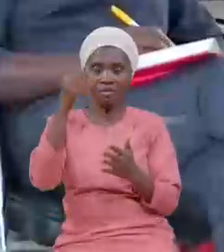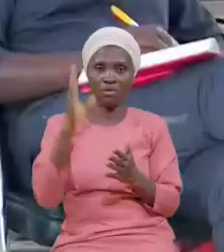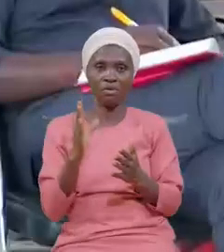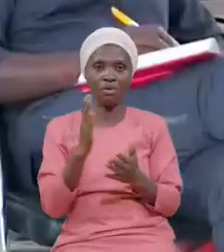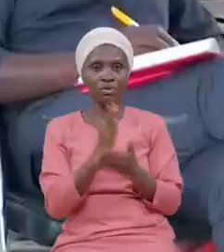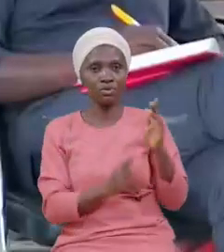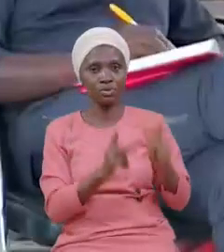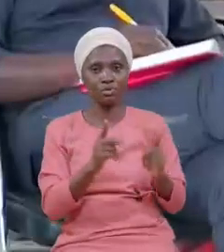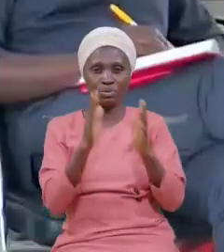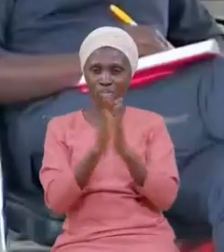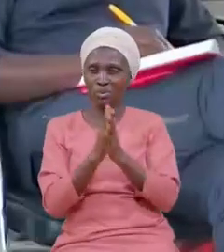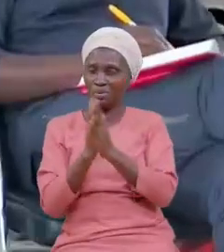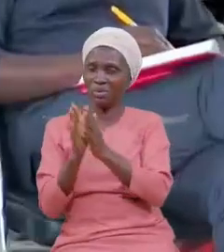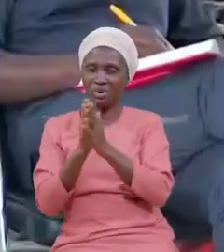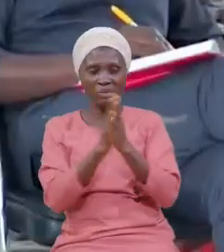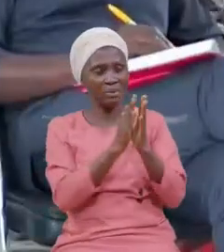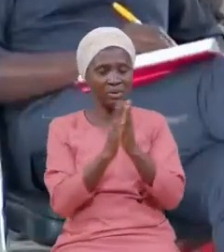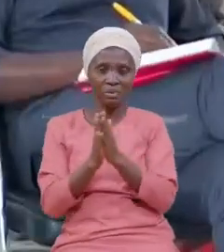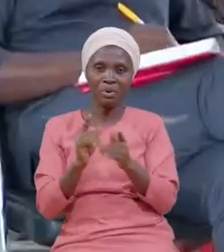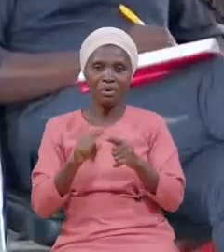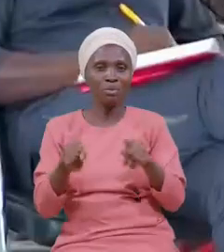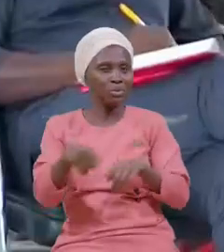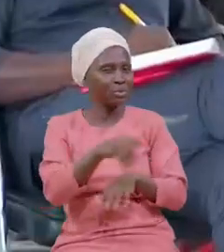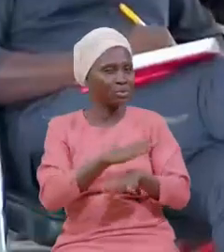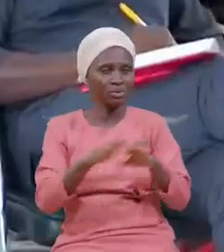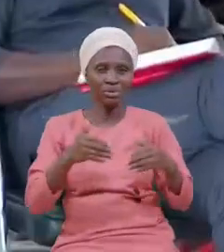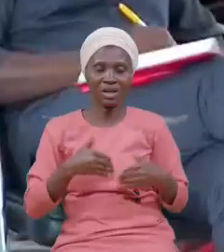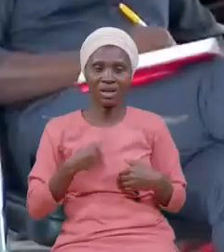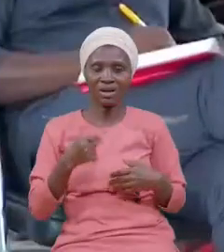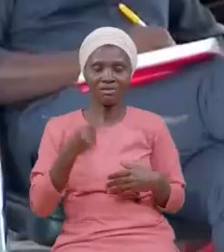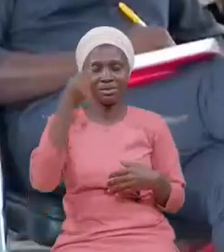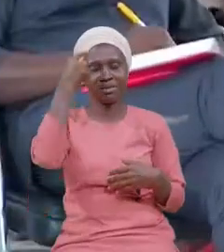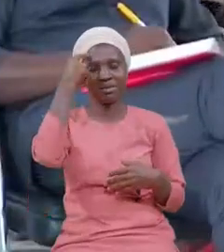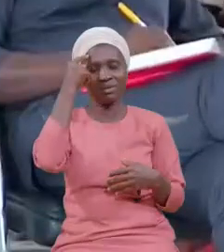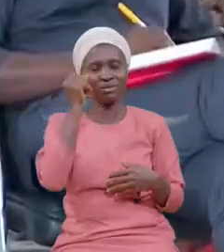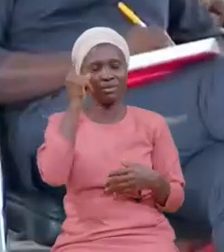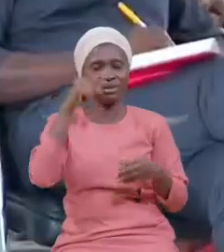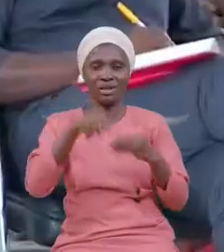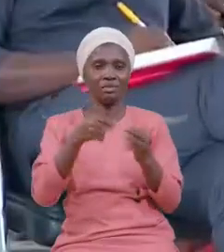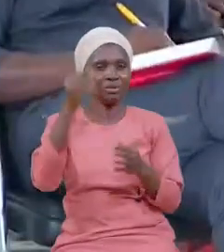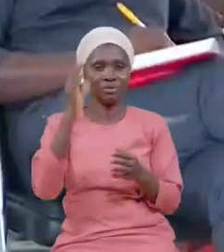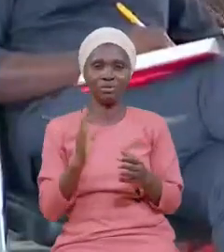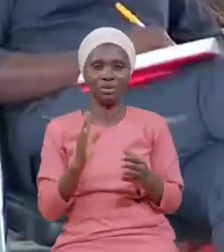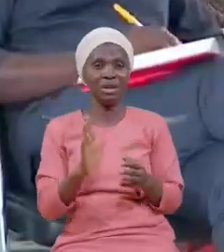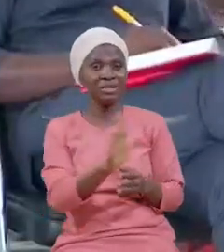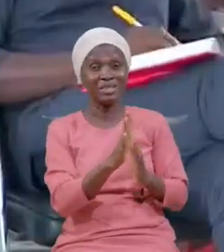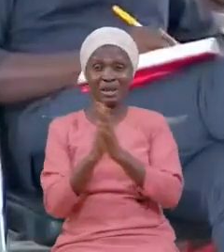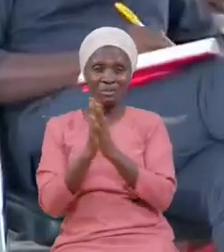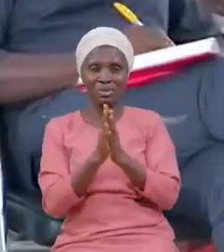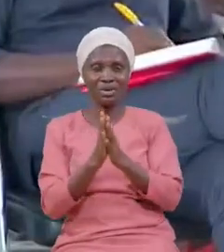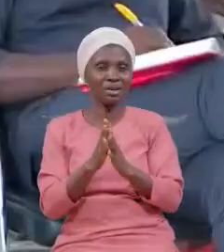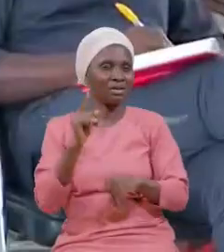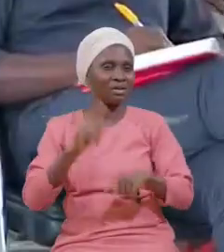God. It's like they're praying and their prayer does not go beyond the ceiling. But